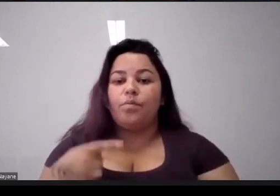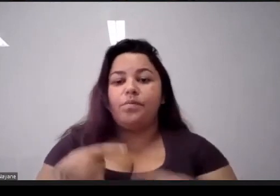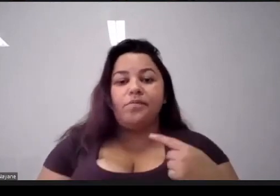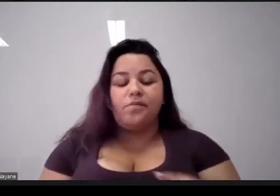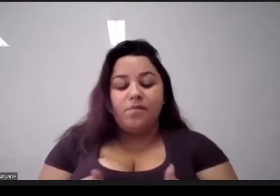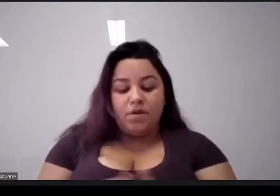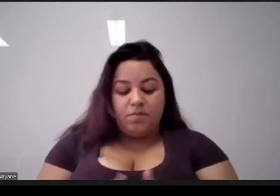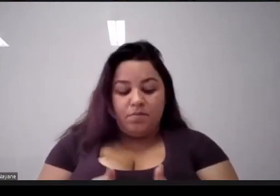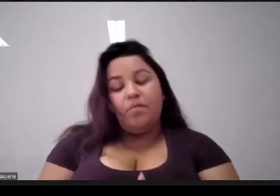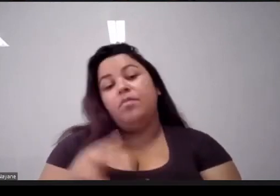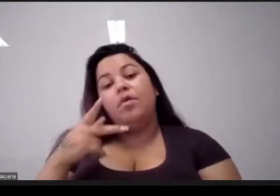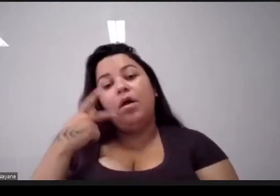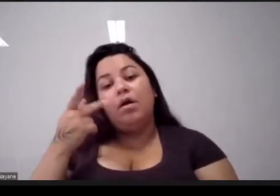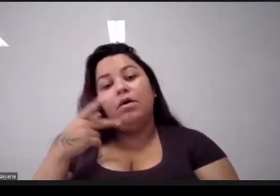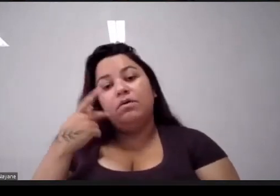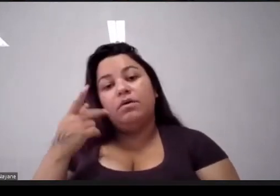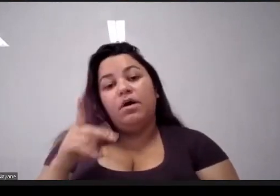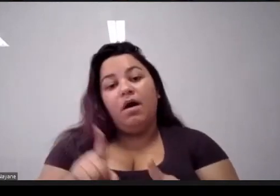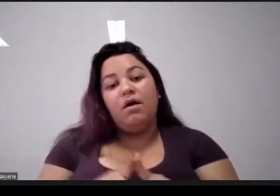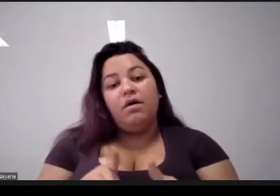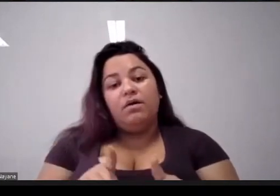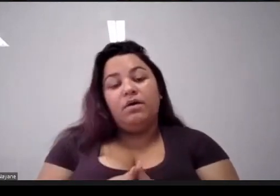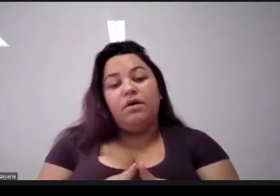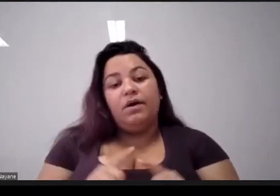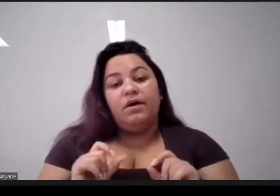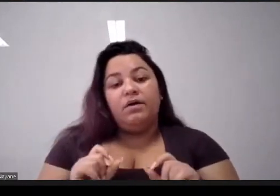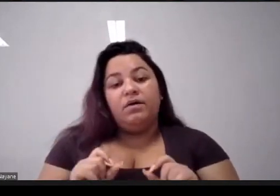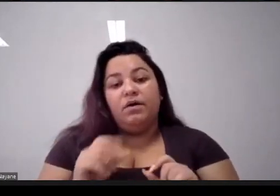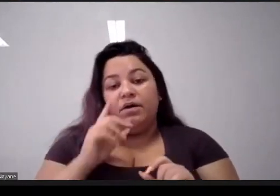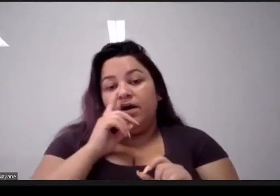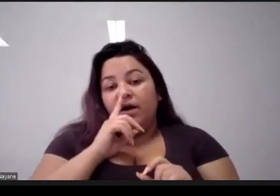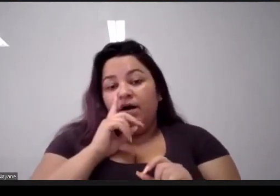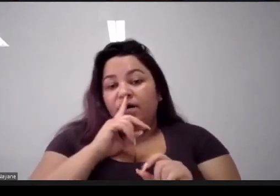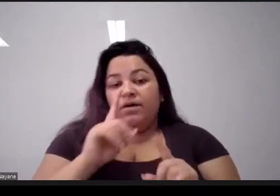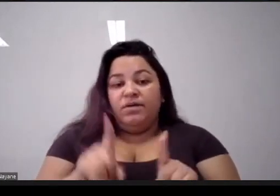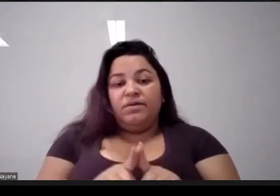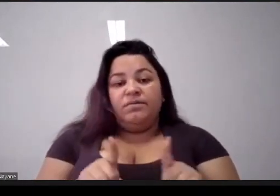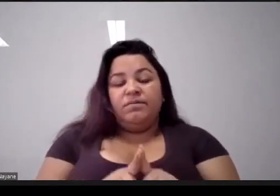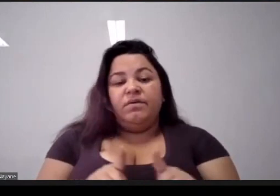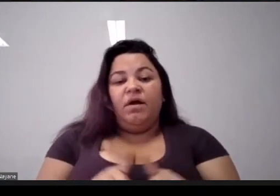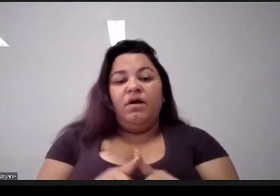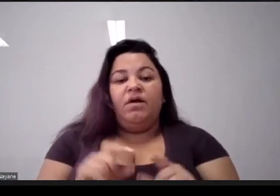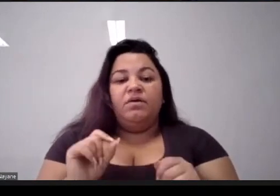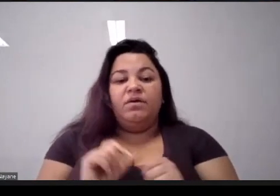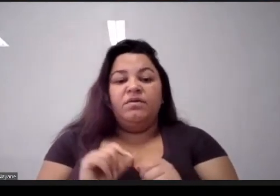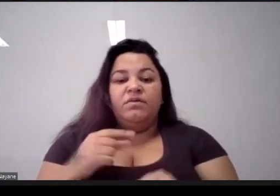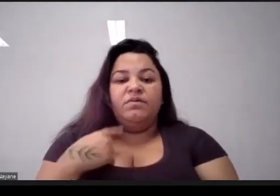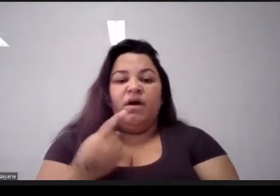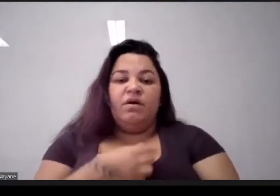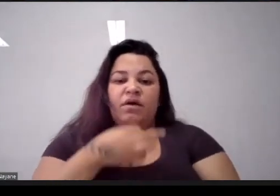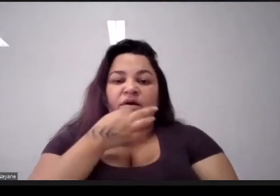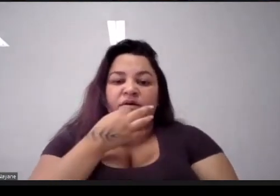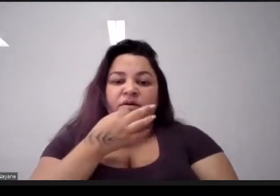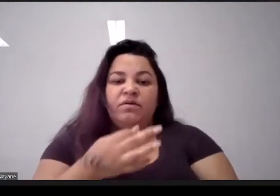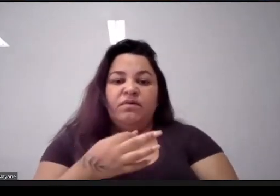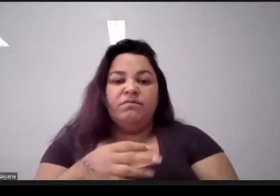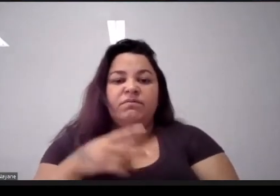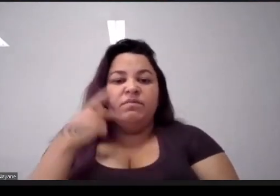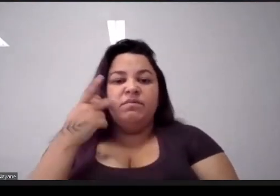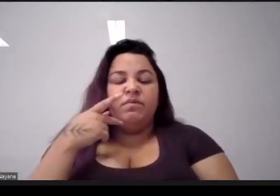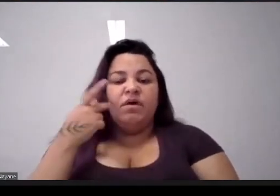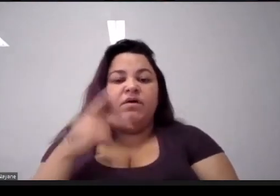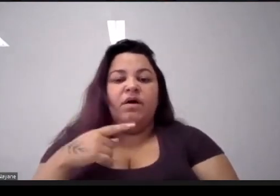inequalities, and part of this public policies start from